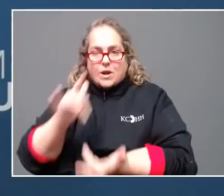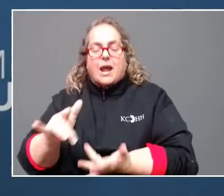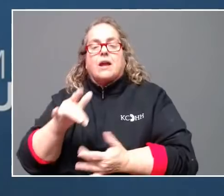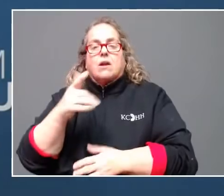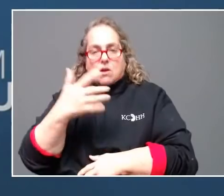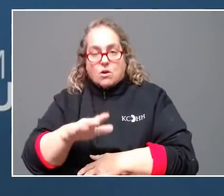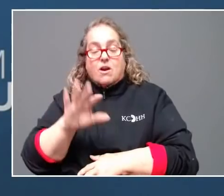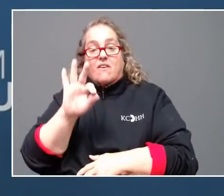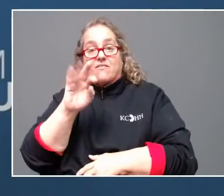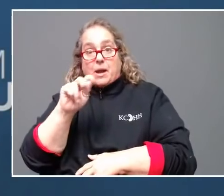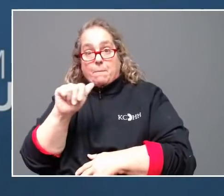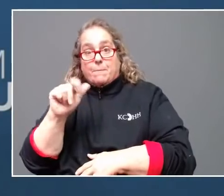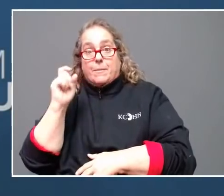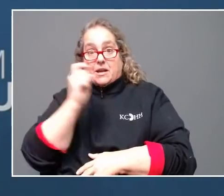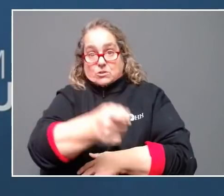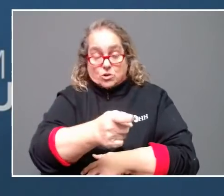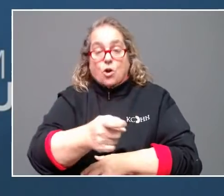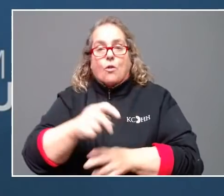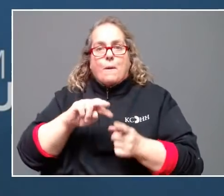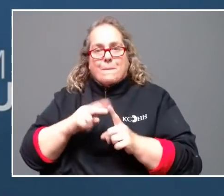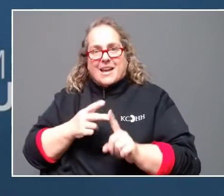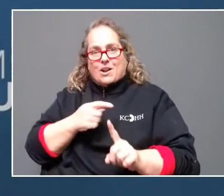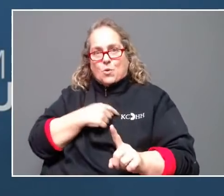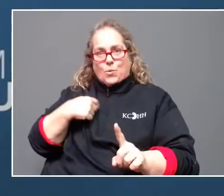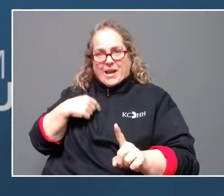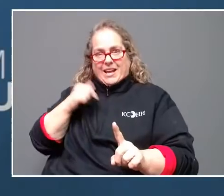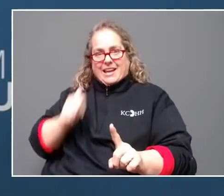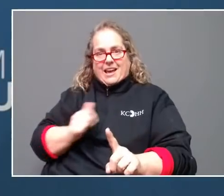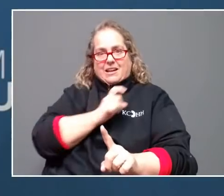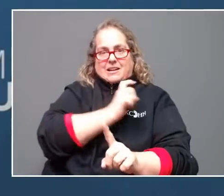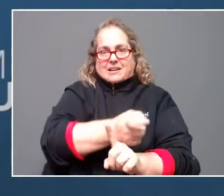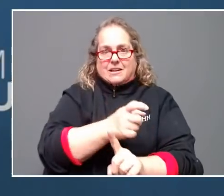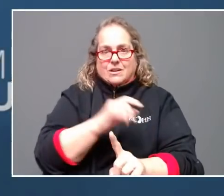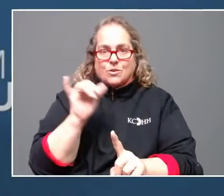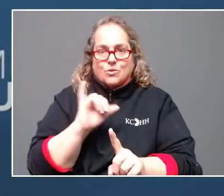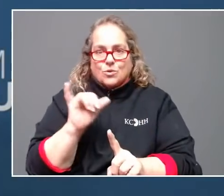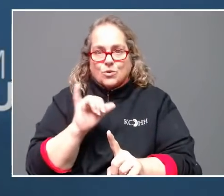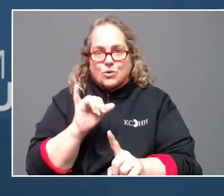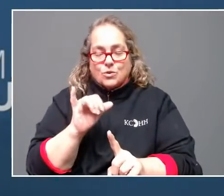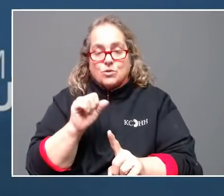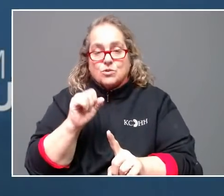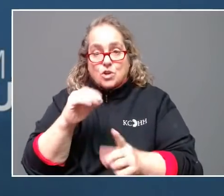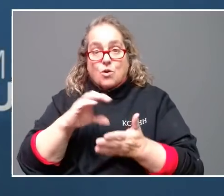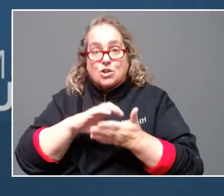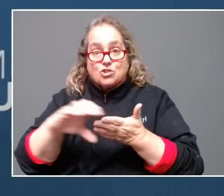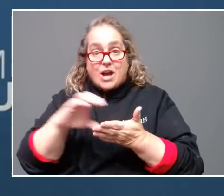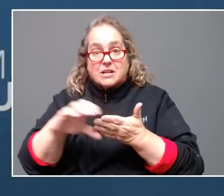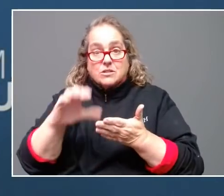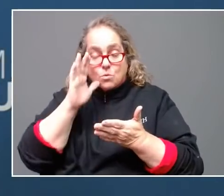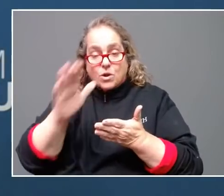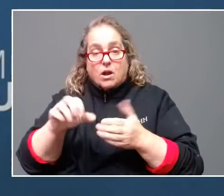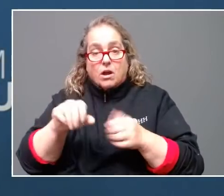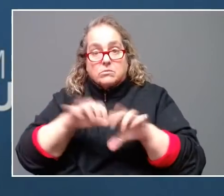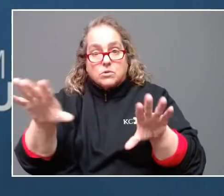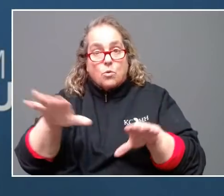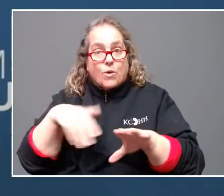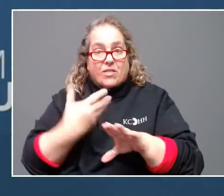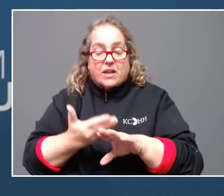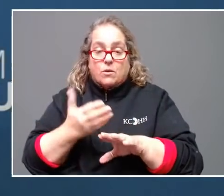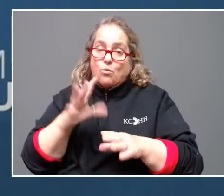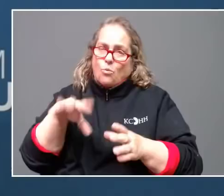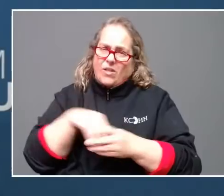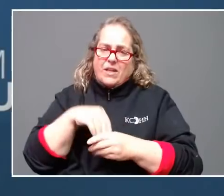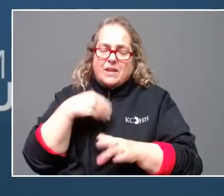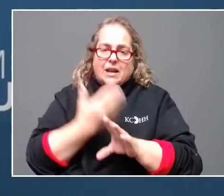trigger payments from us. Checks will be going out within the next 2 weeks. We